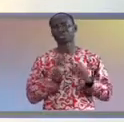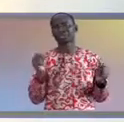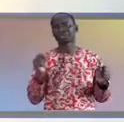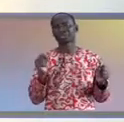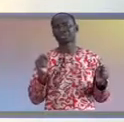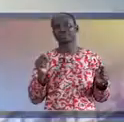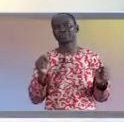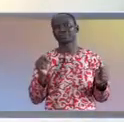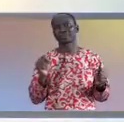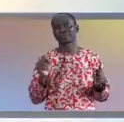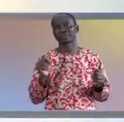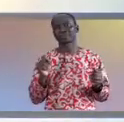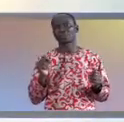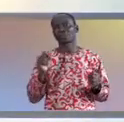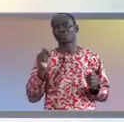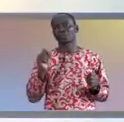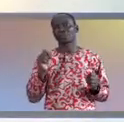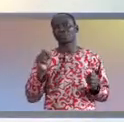eye esubo